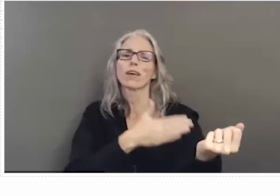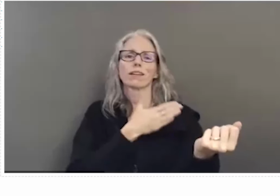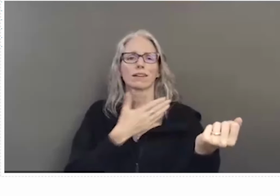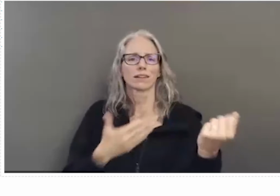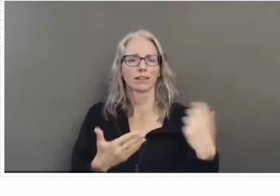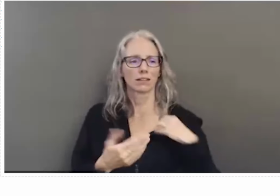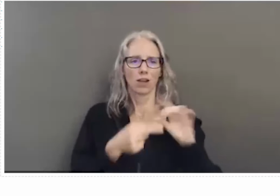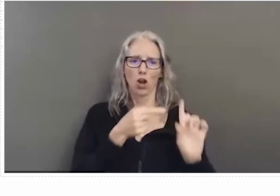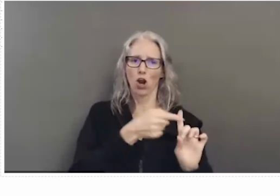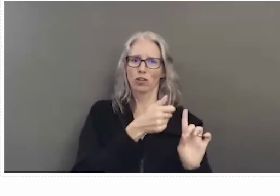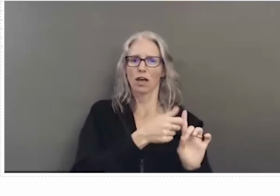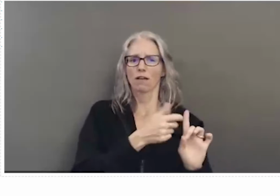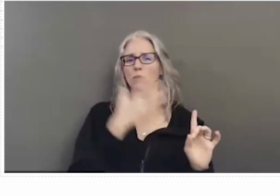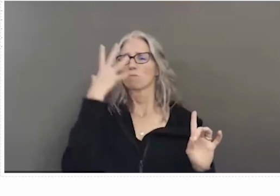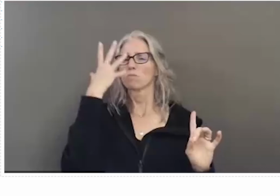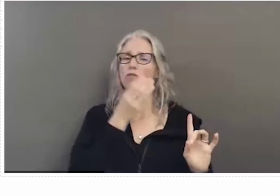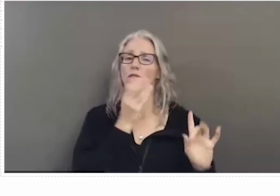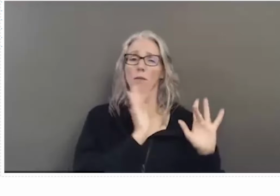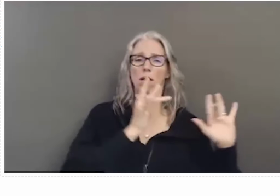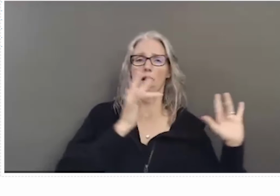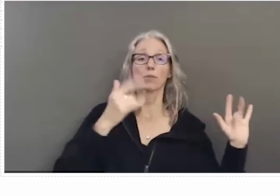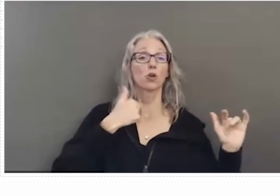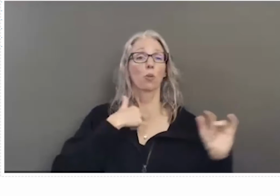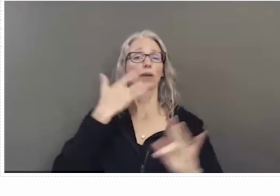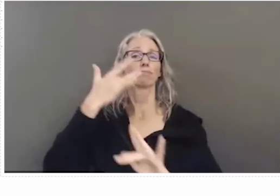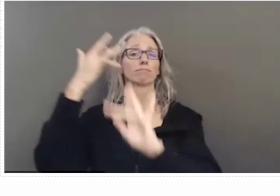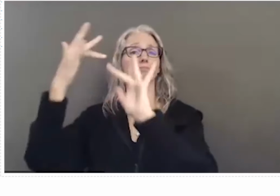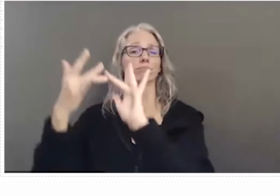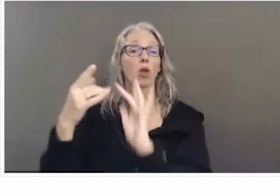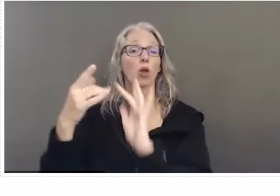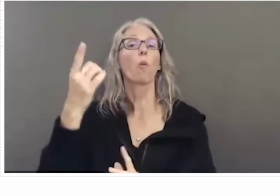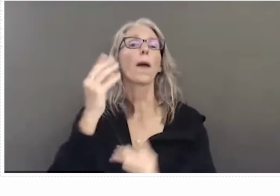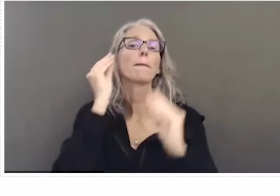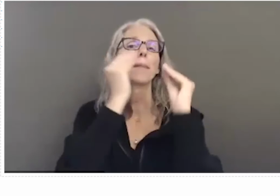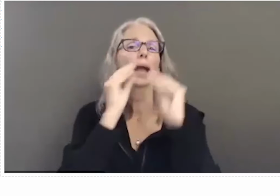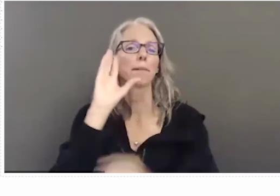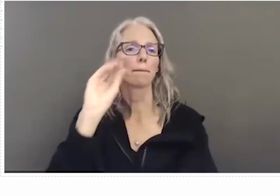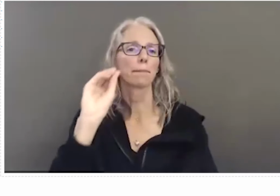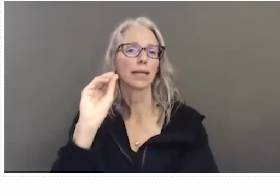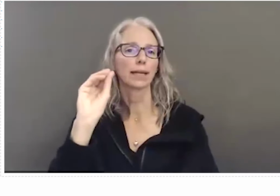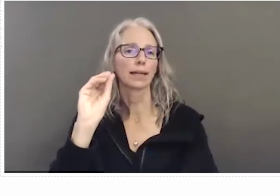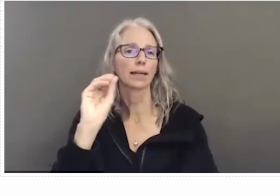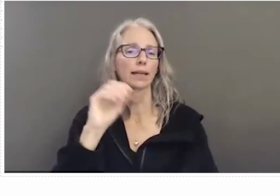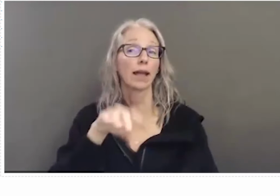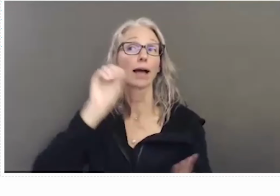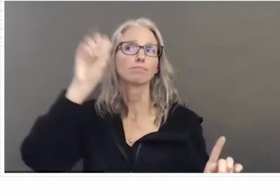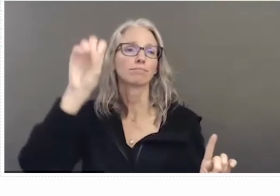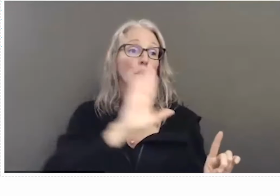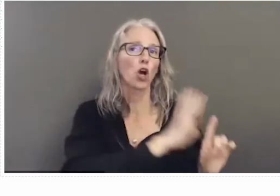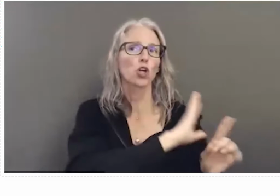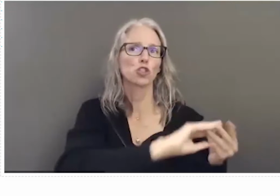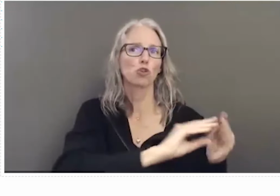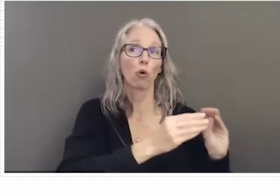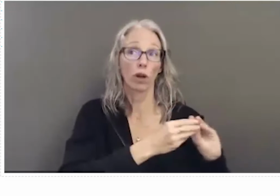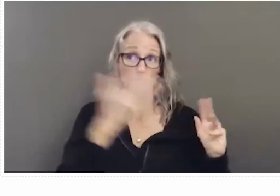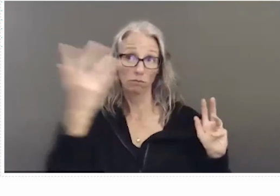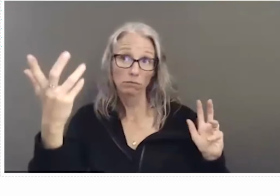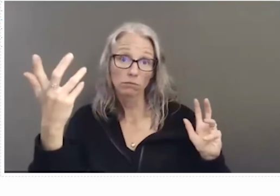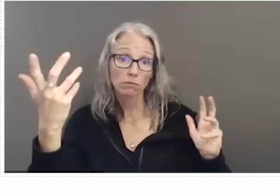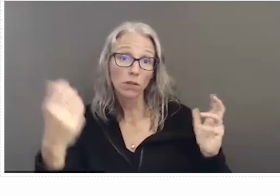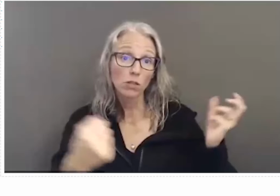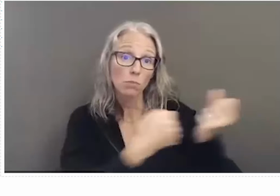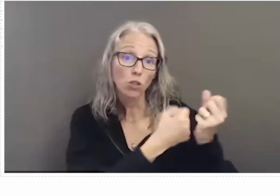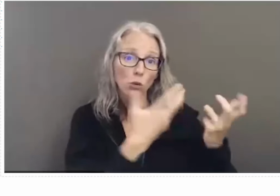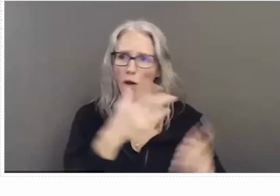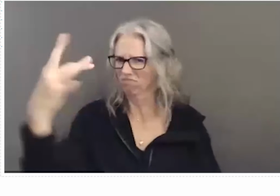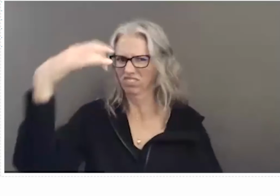it's a perfect fit. We wrote them, we kind of told the story, her story, and they said yes. So I do think finding those niches, which we do at the festival as